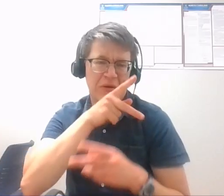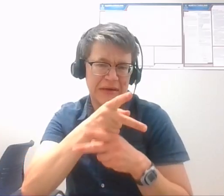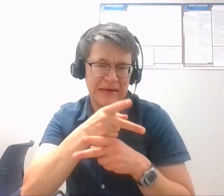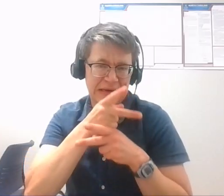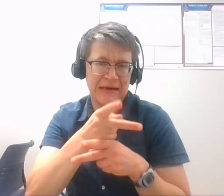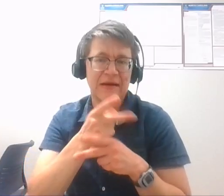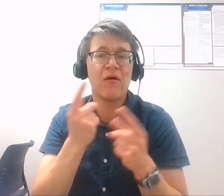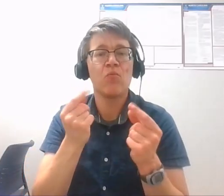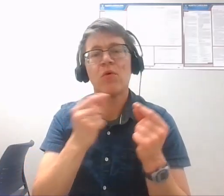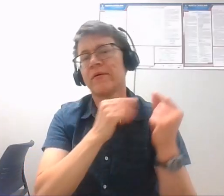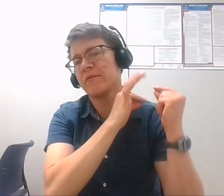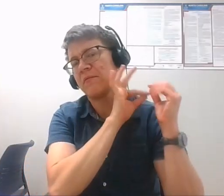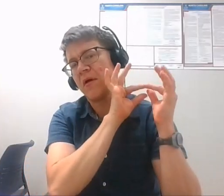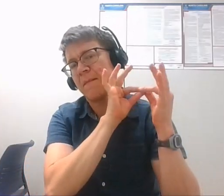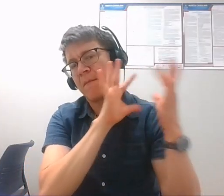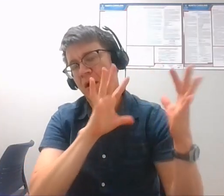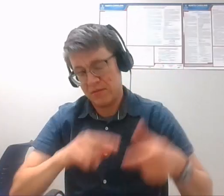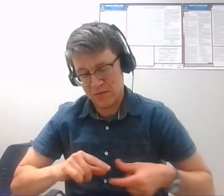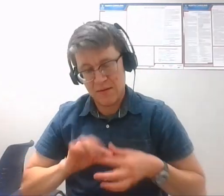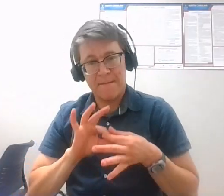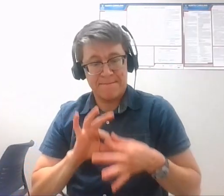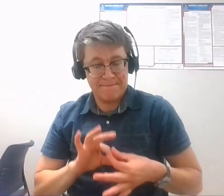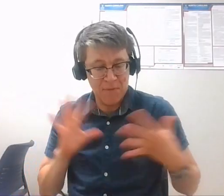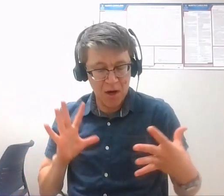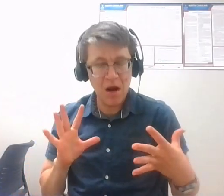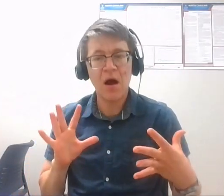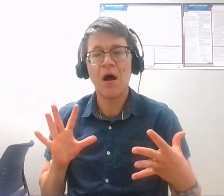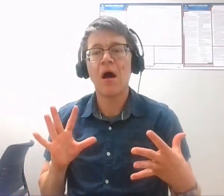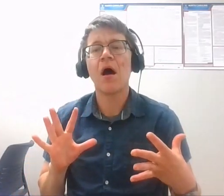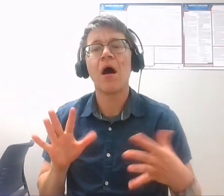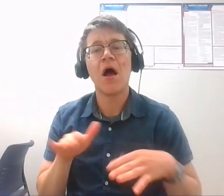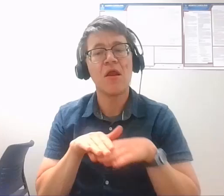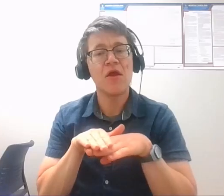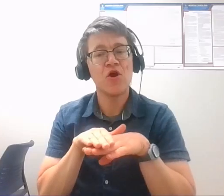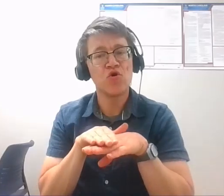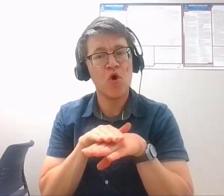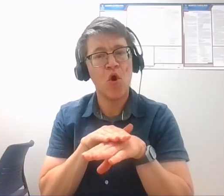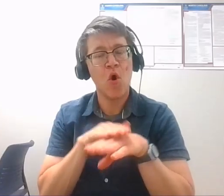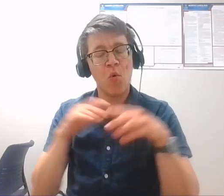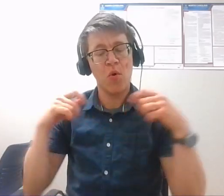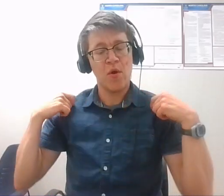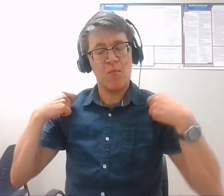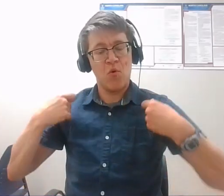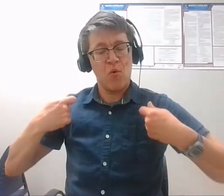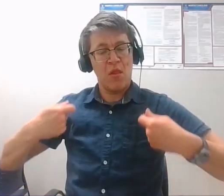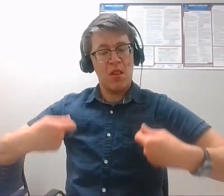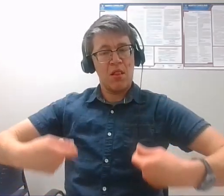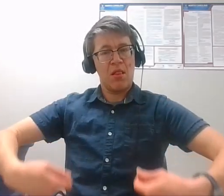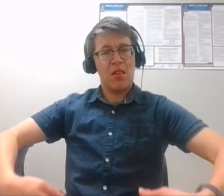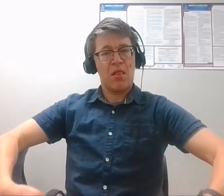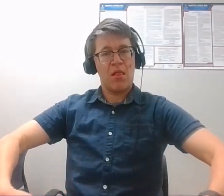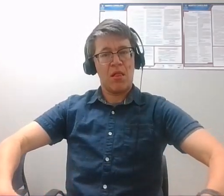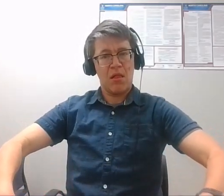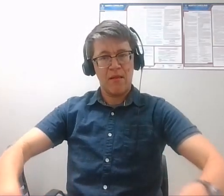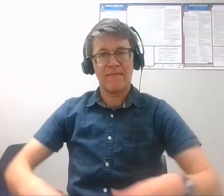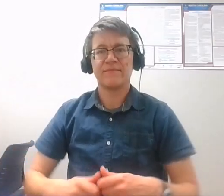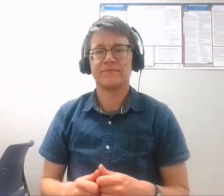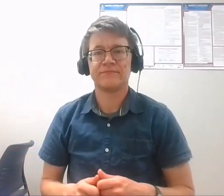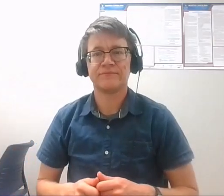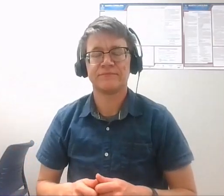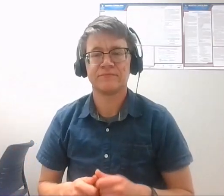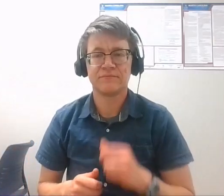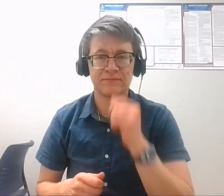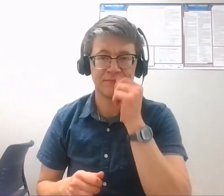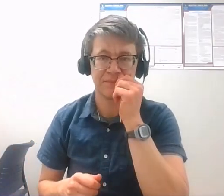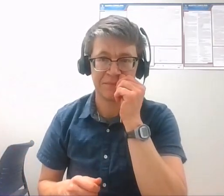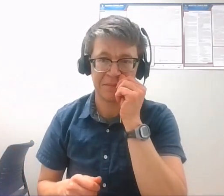Unfasten the ties at the neck and waist, then remove the gown by slowly pulling it down and rolling it away from the body with the clean side out to